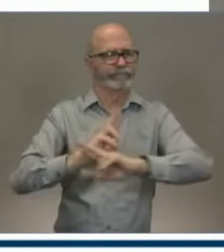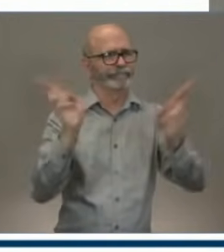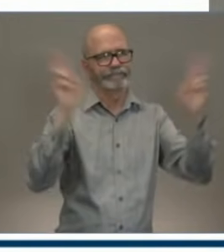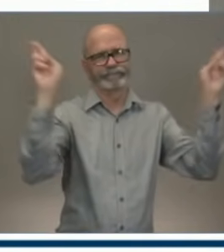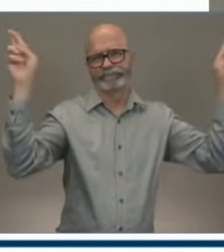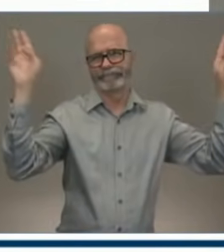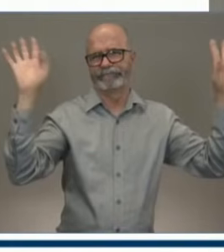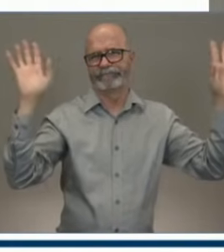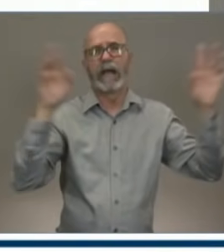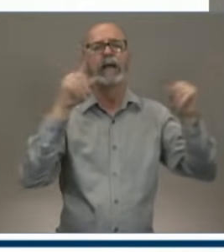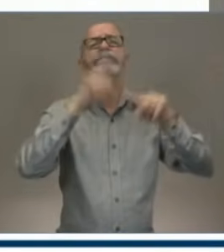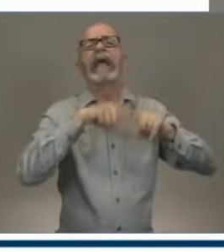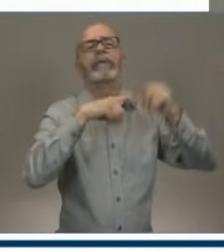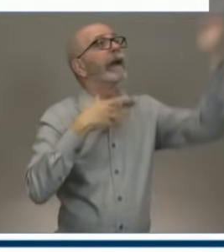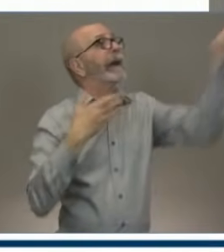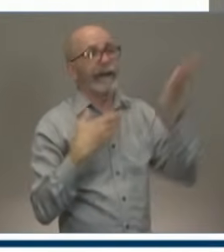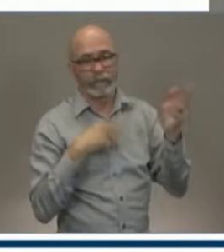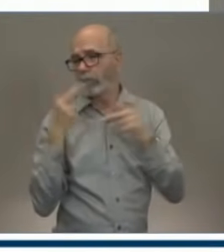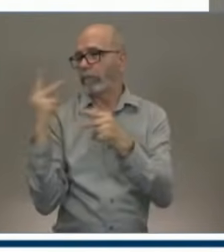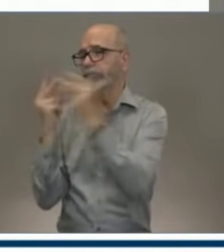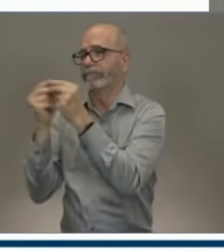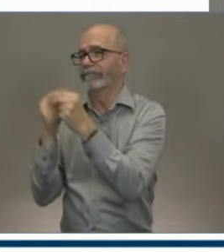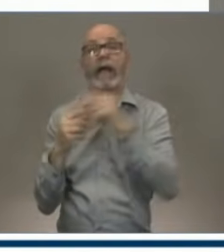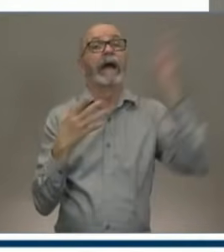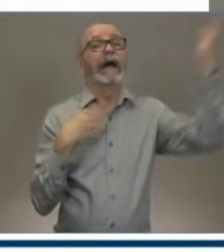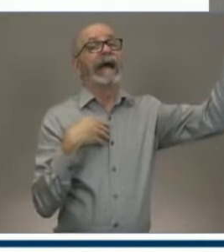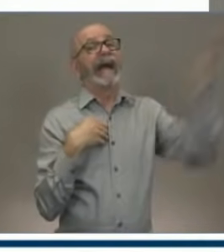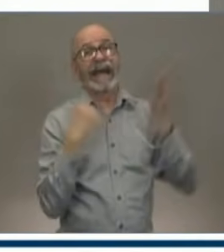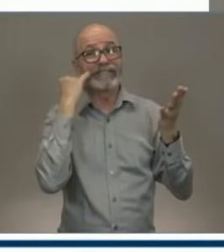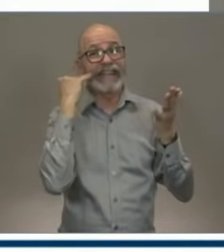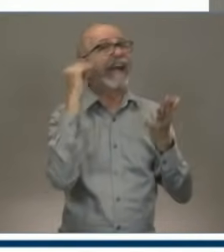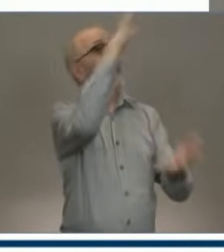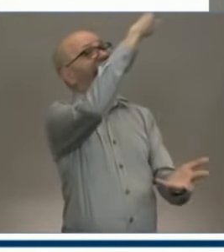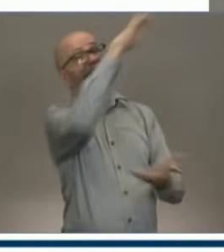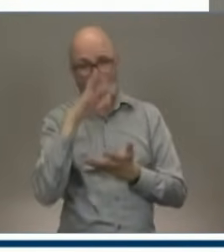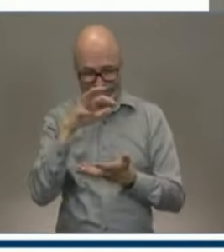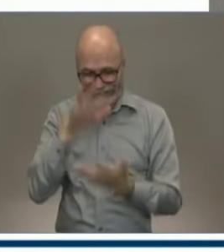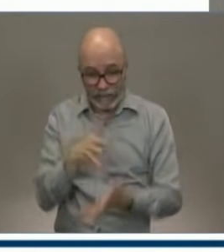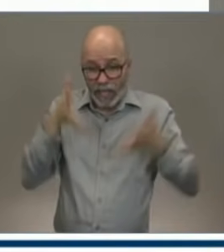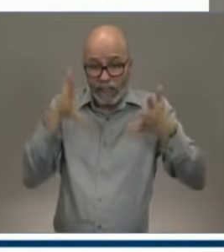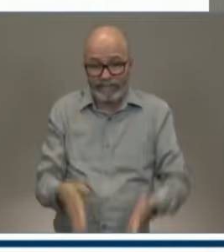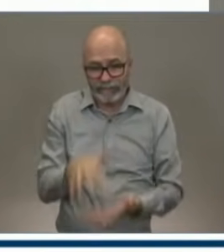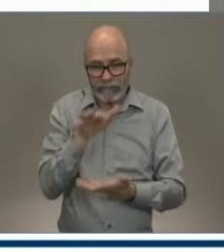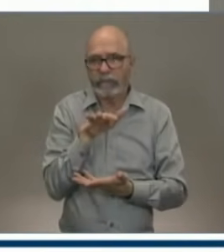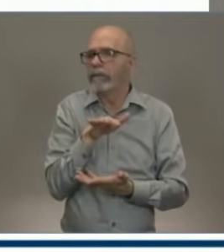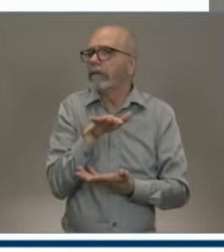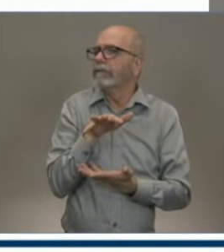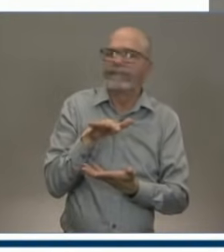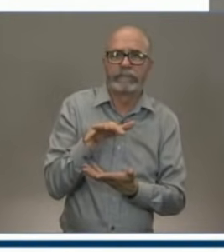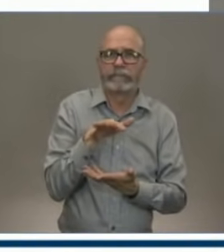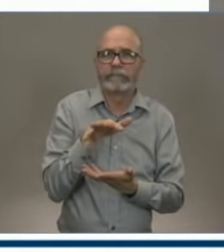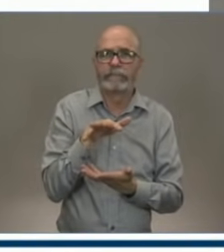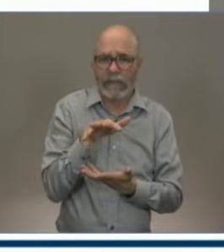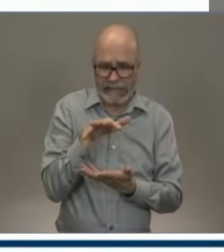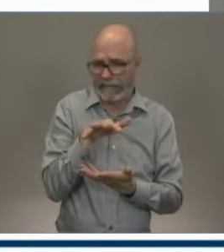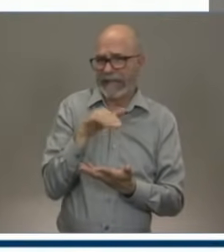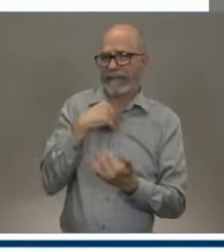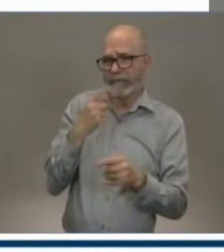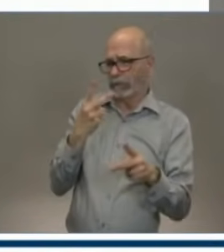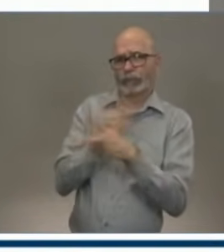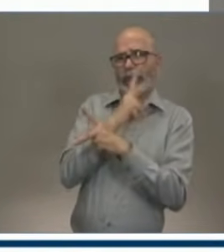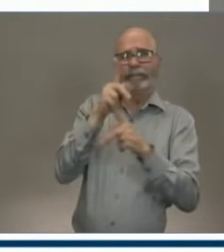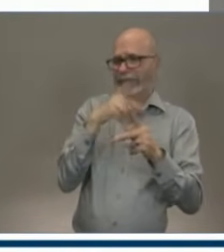supply. So if we get a little bit less vaccine in the next few weeks, we can adjust our